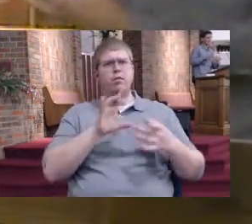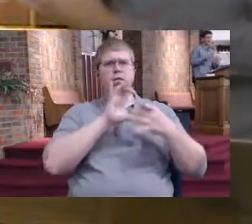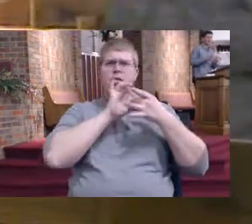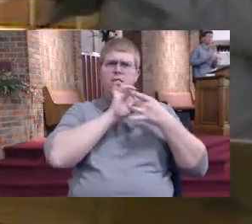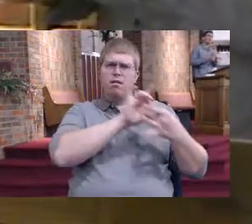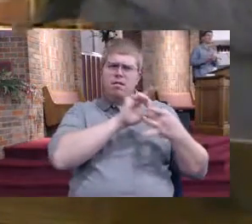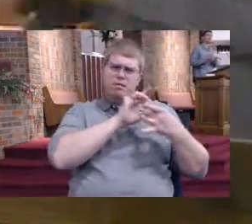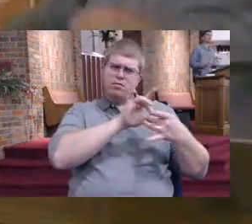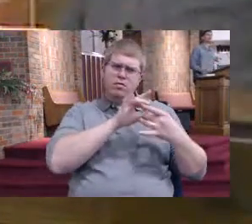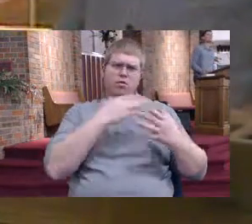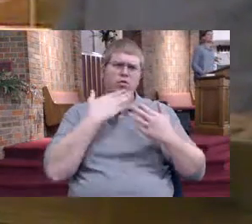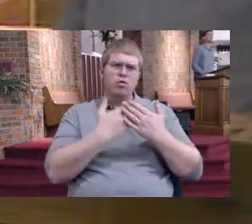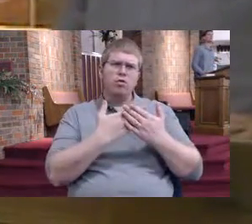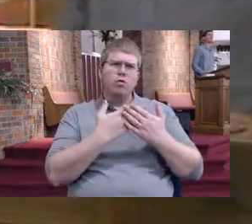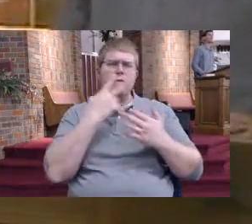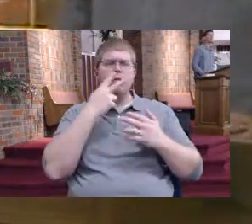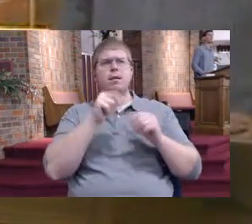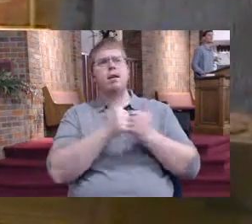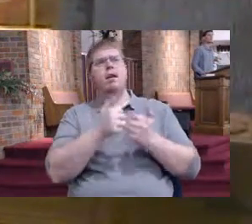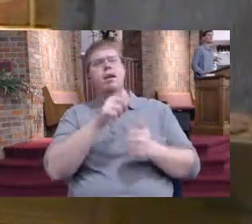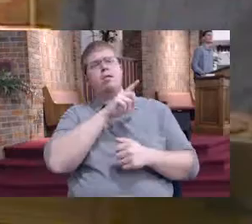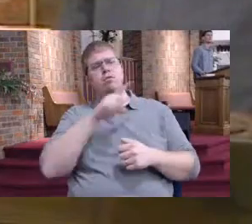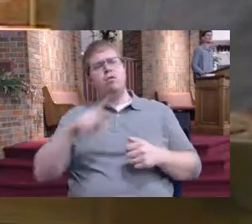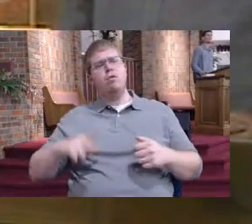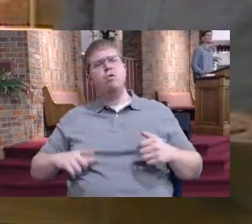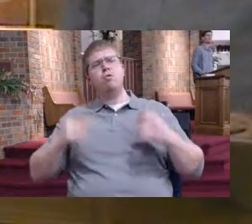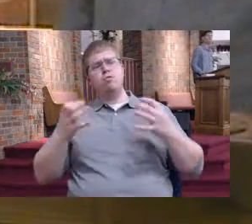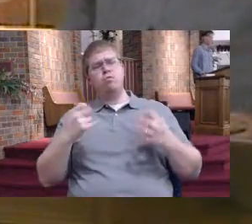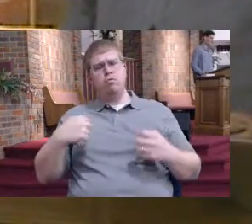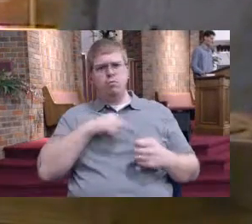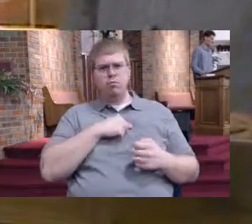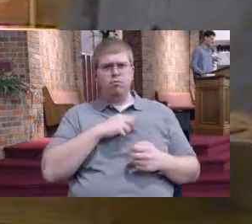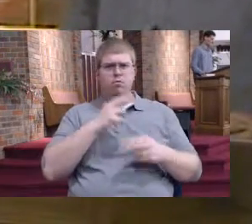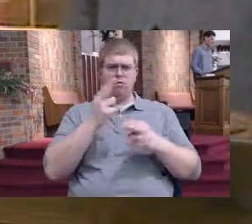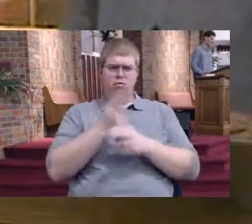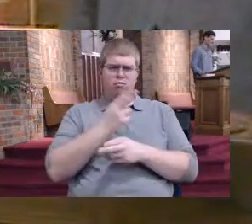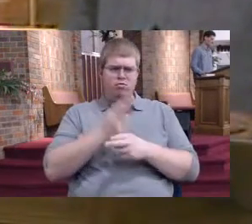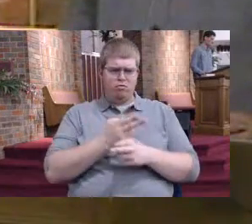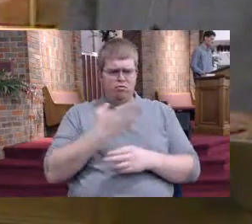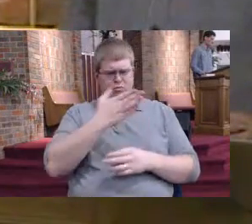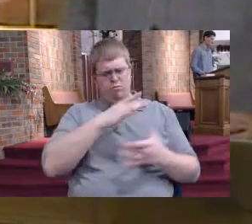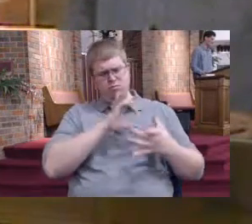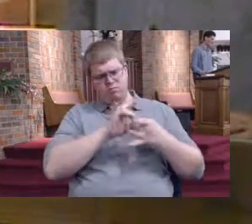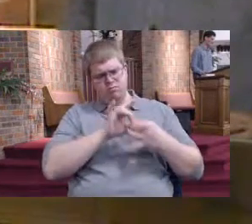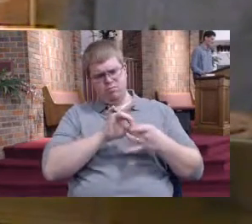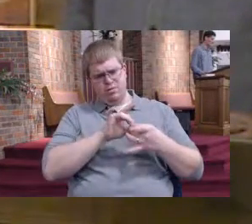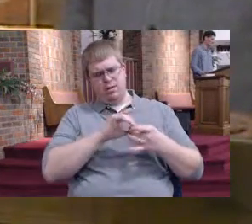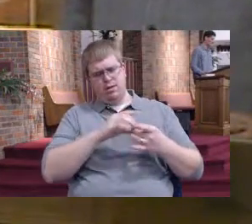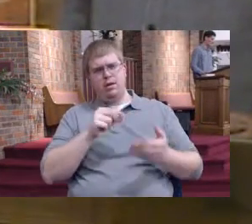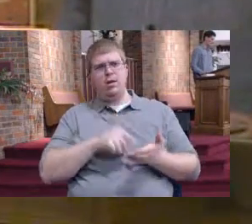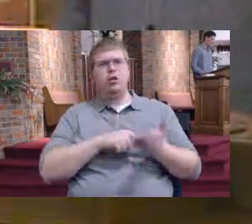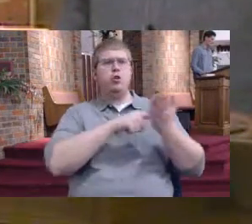out how the Lord wanted to use that relationship to reveal Christ to them. And so,